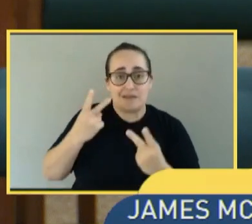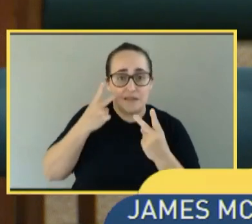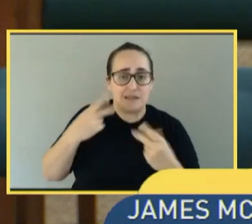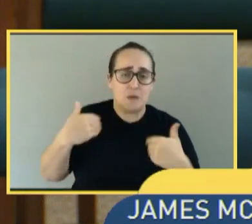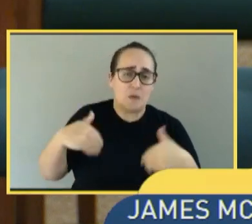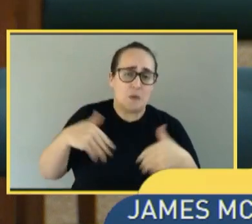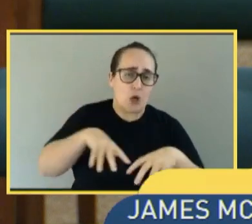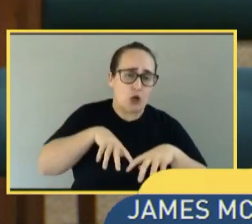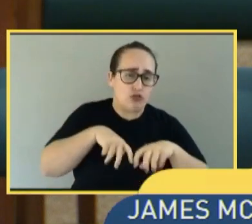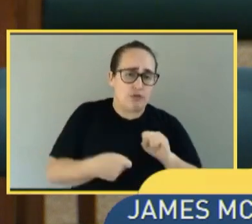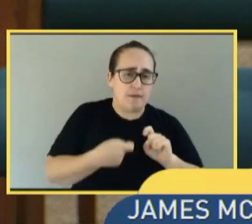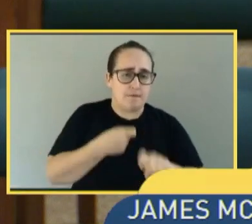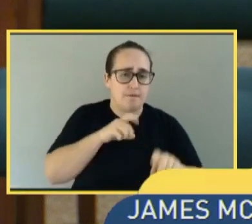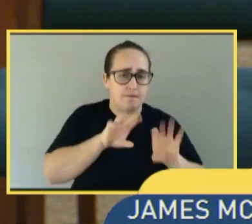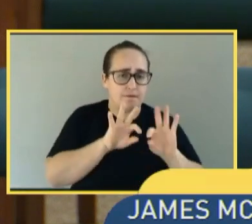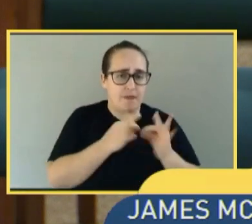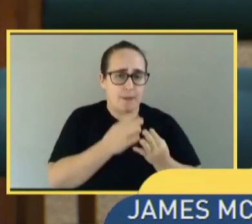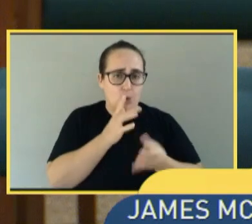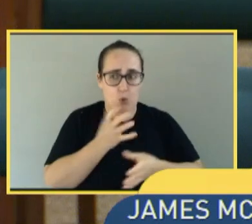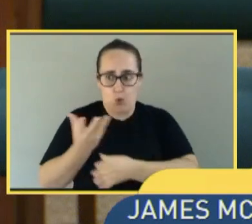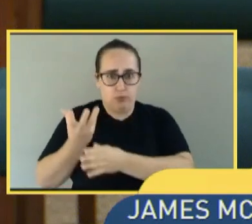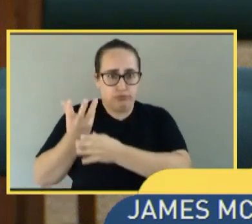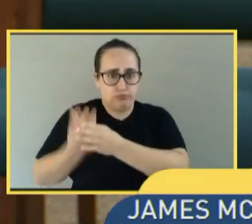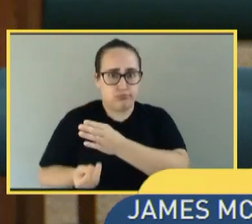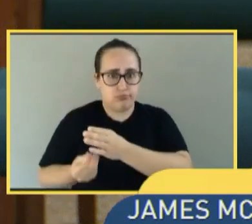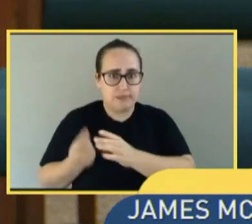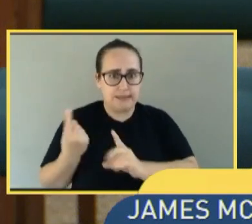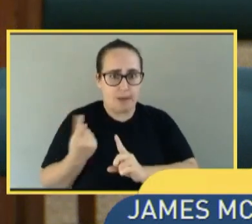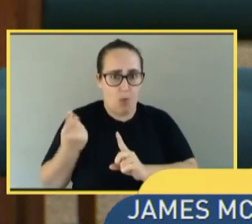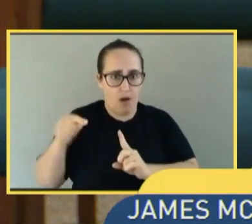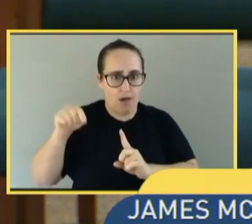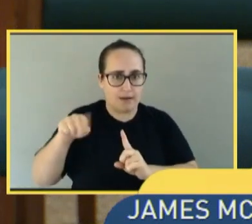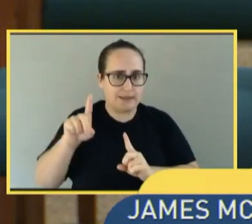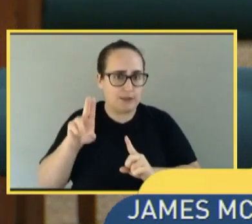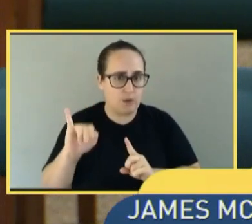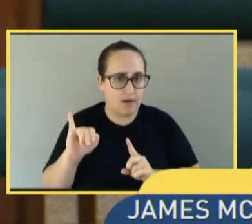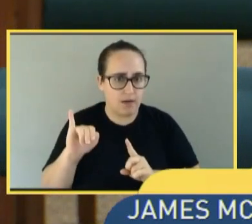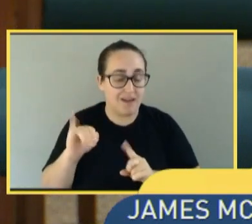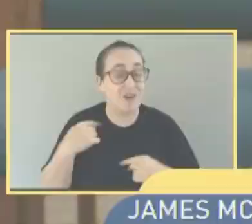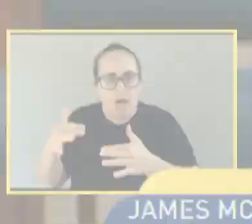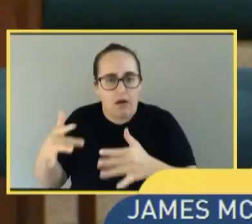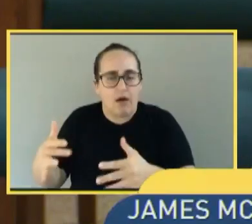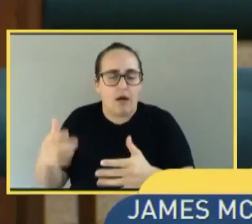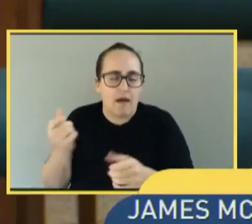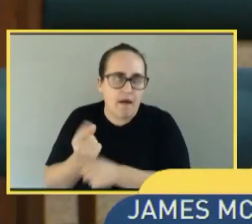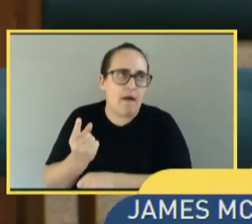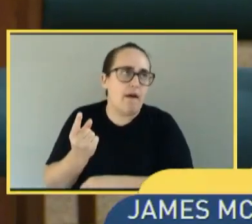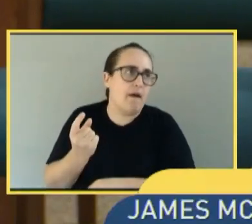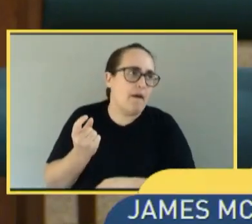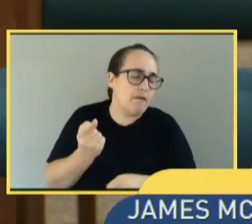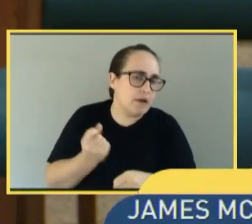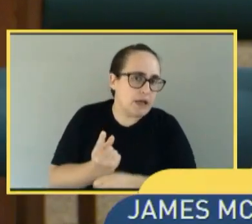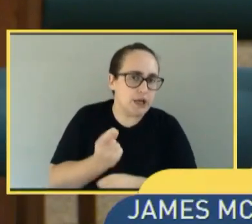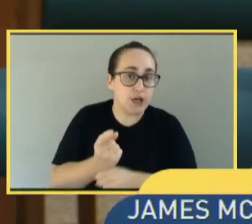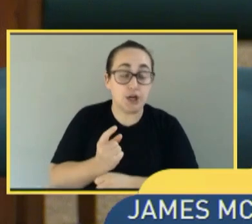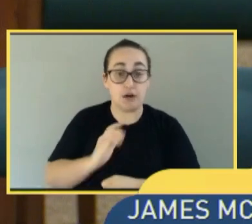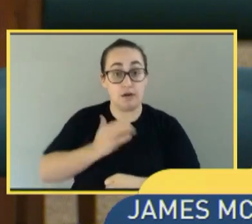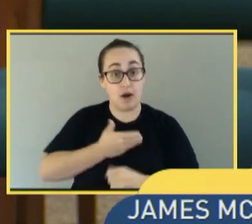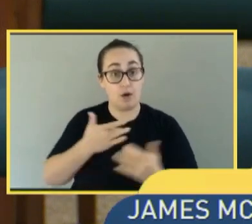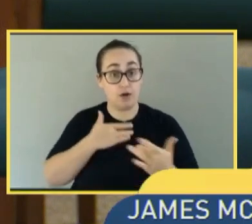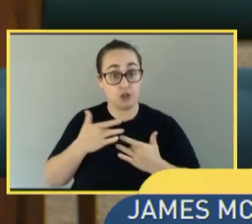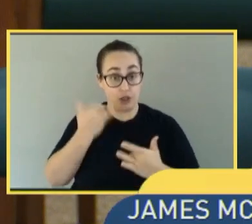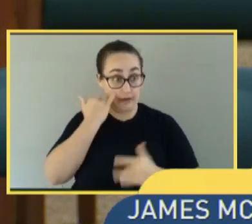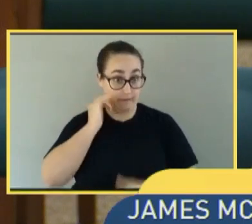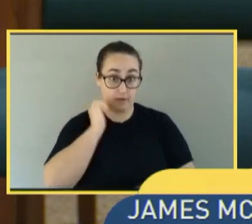ones who are lost by DUI, because we also do the notification of next of kin. This bill, if enacted, would be the